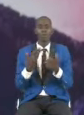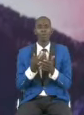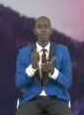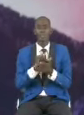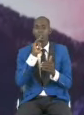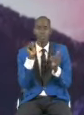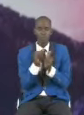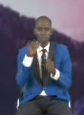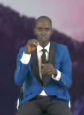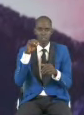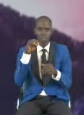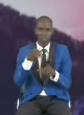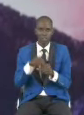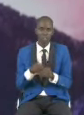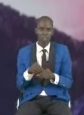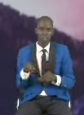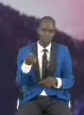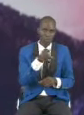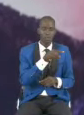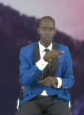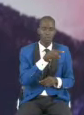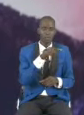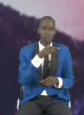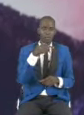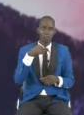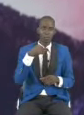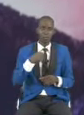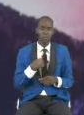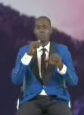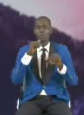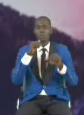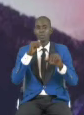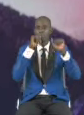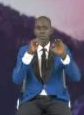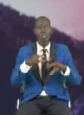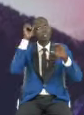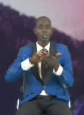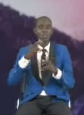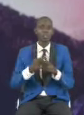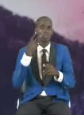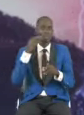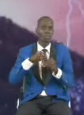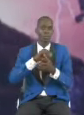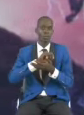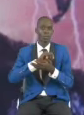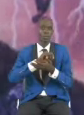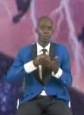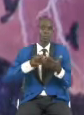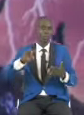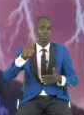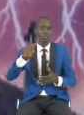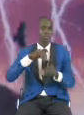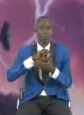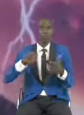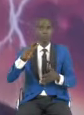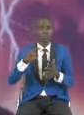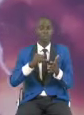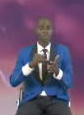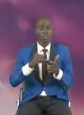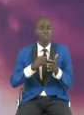me, bless his holy name. Look at verse 2 there. In verse 2 it says, bless